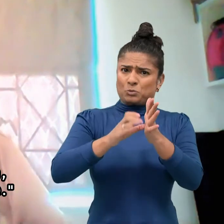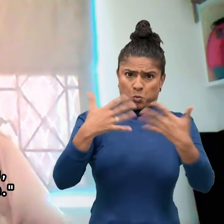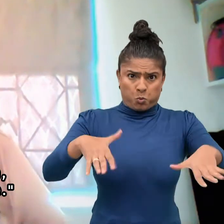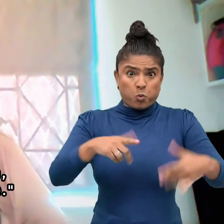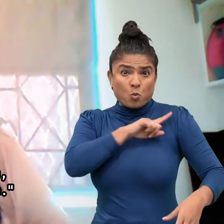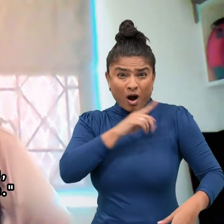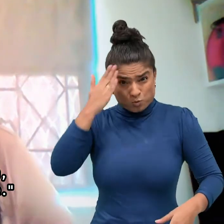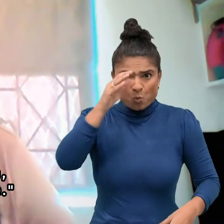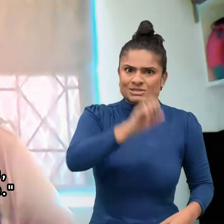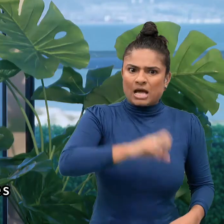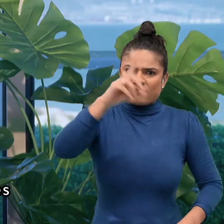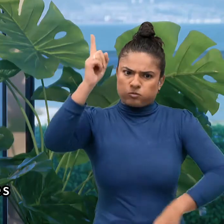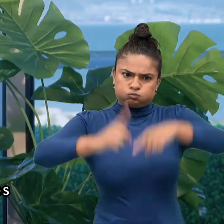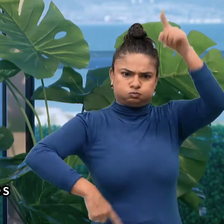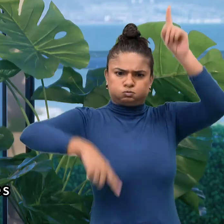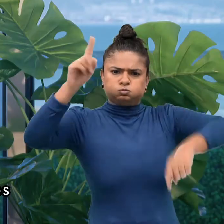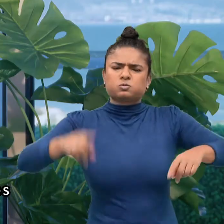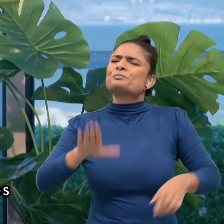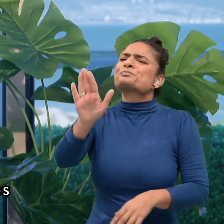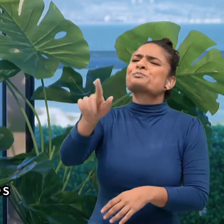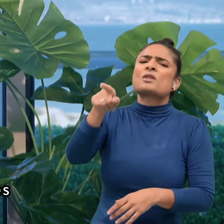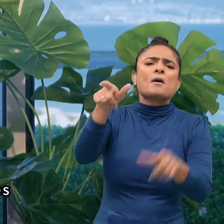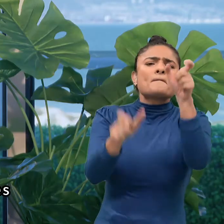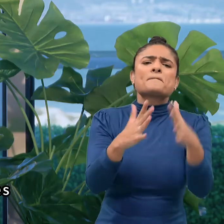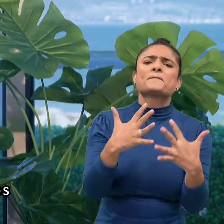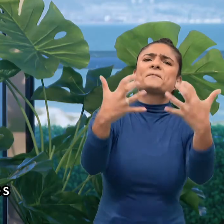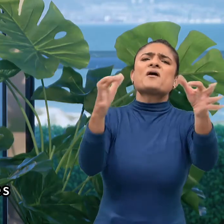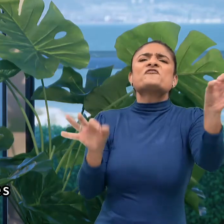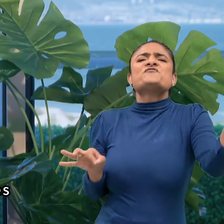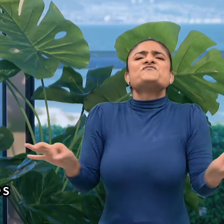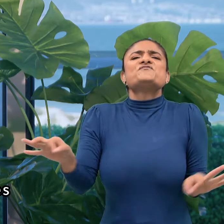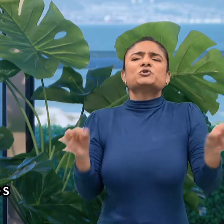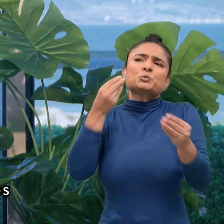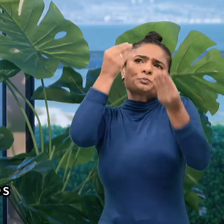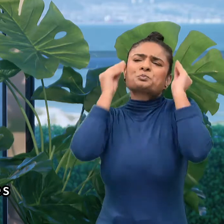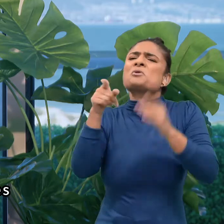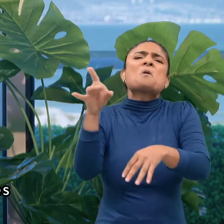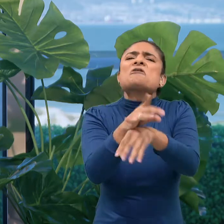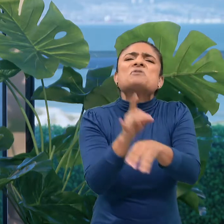South Africa is very diverse. Bernadette, what is your message to the fashion